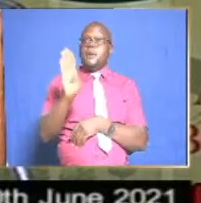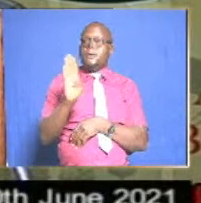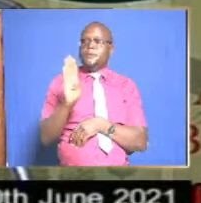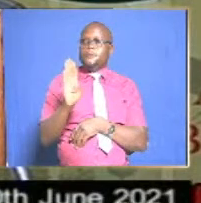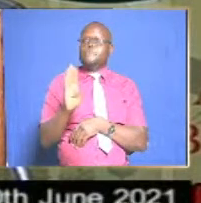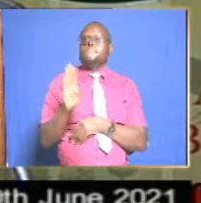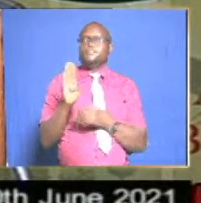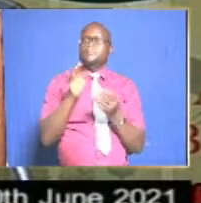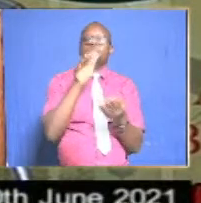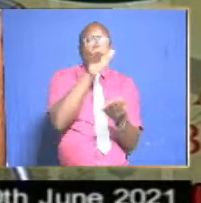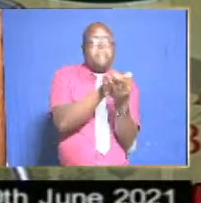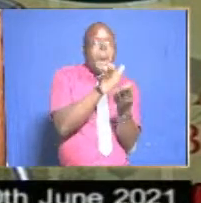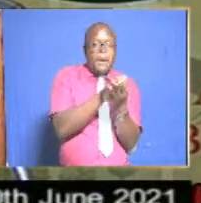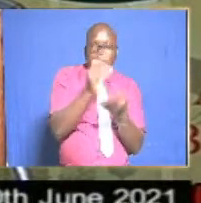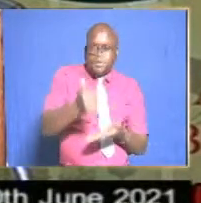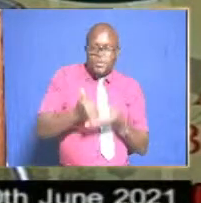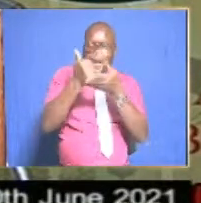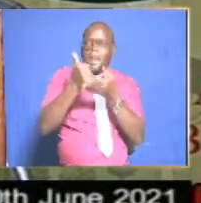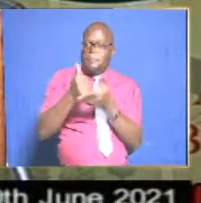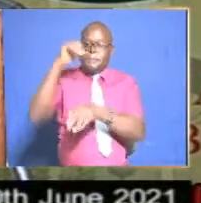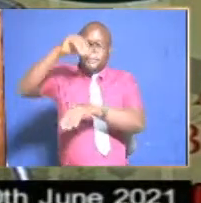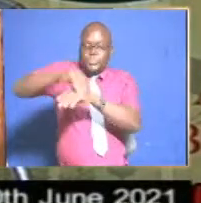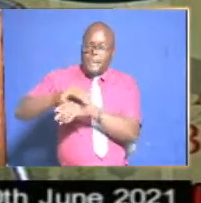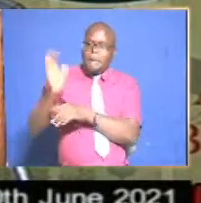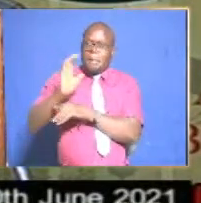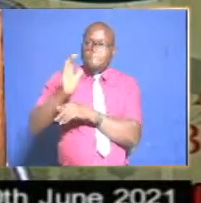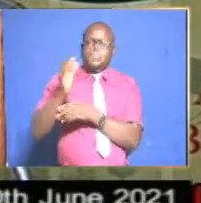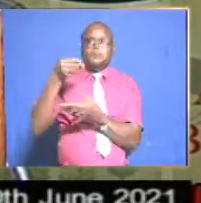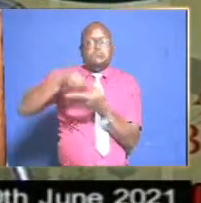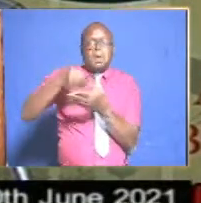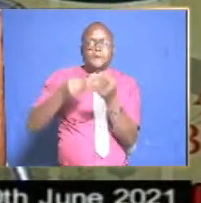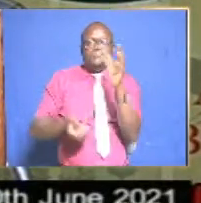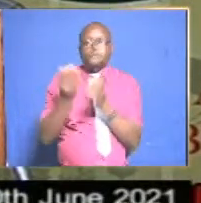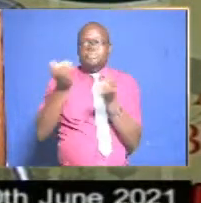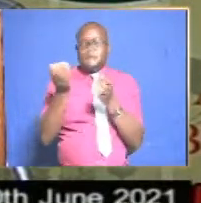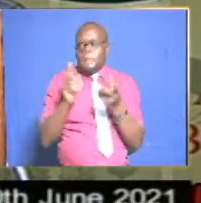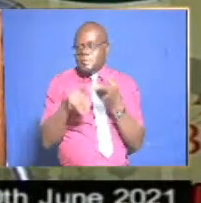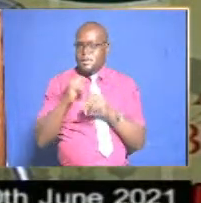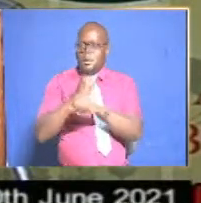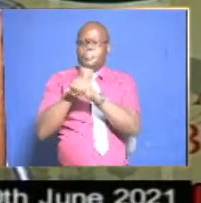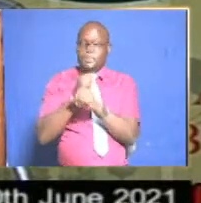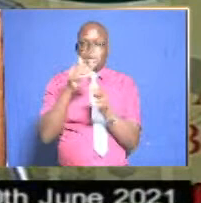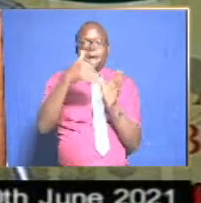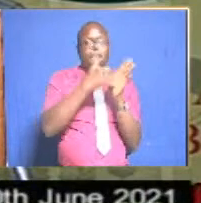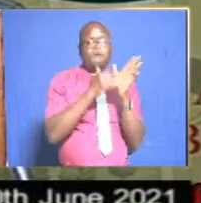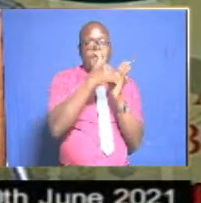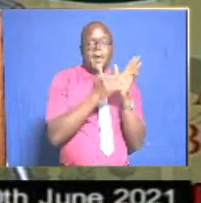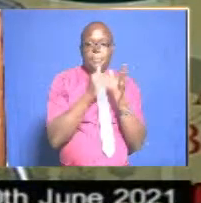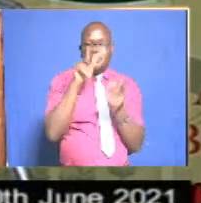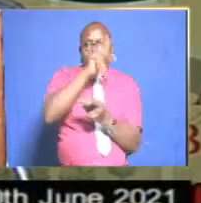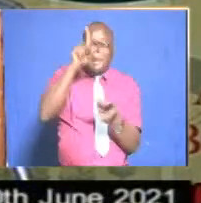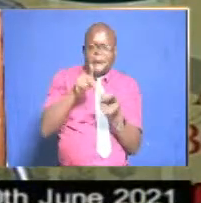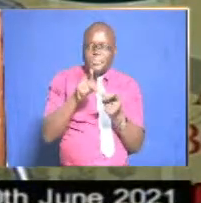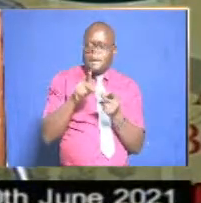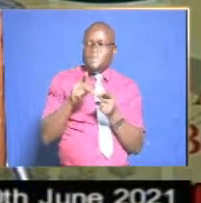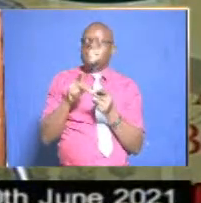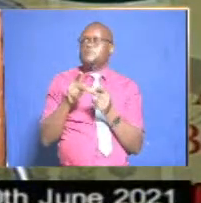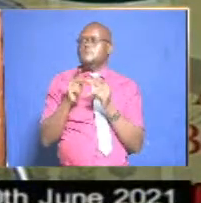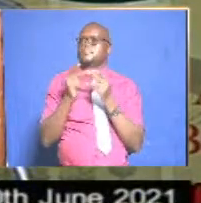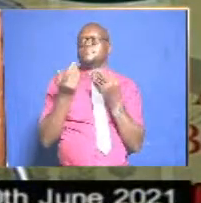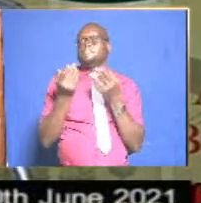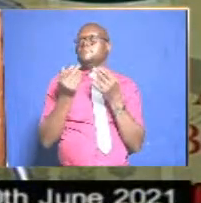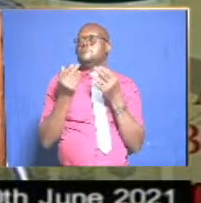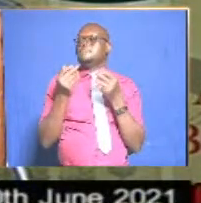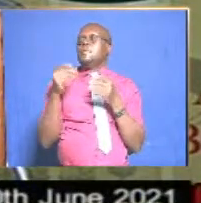credit guarantee scheme as a seed capital. And six, cushioning the vulnerable, particularly the emerging